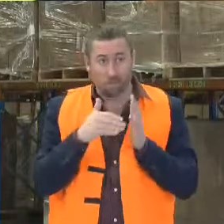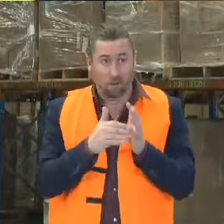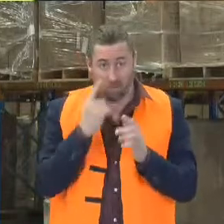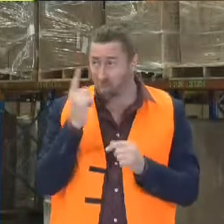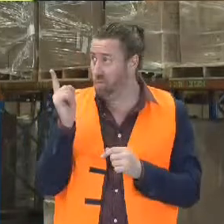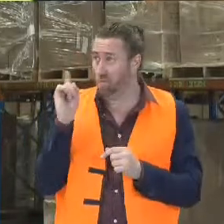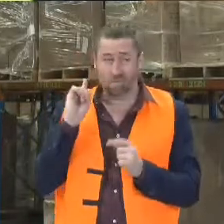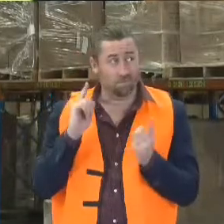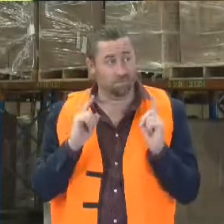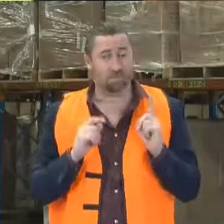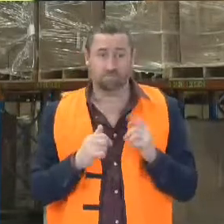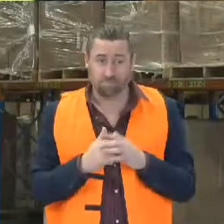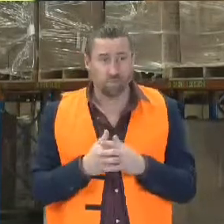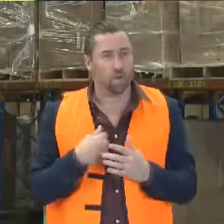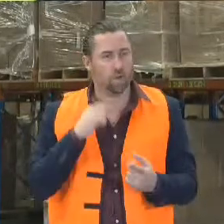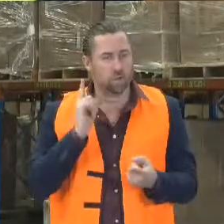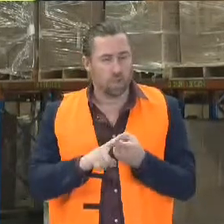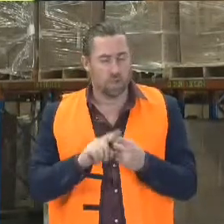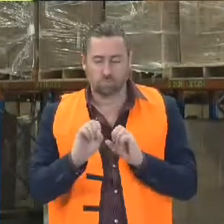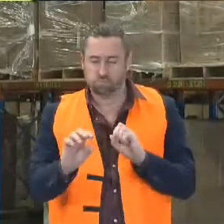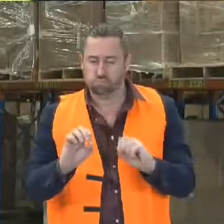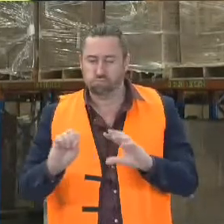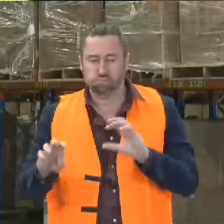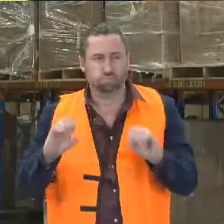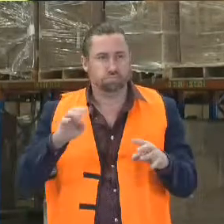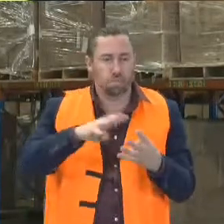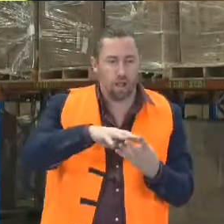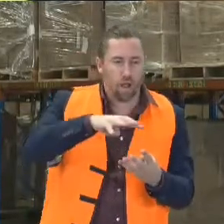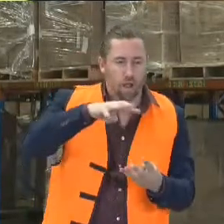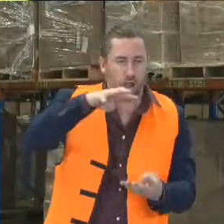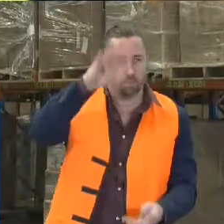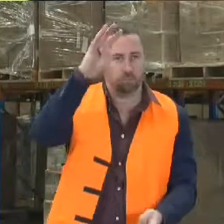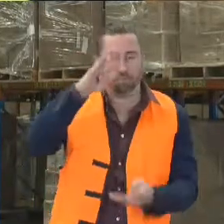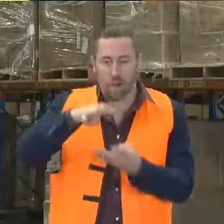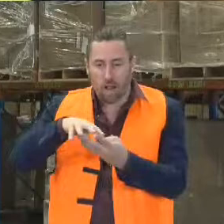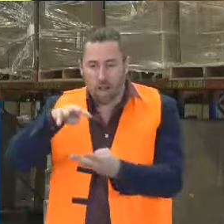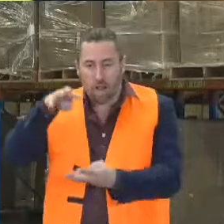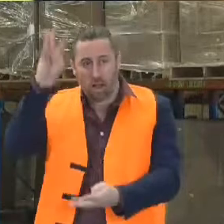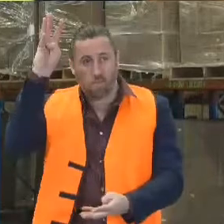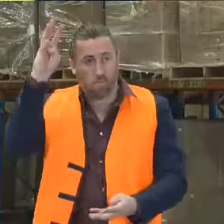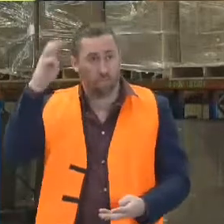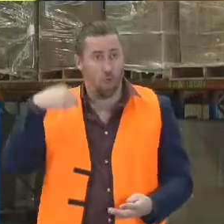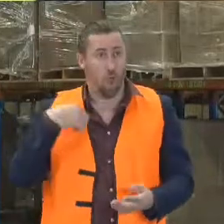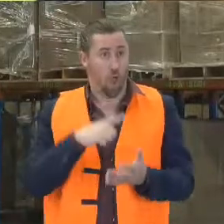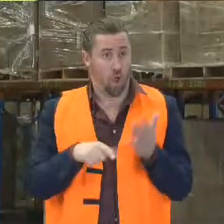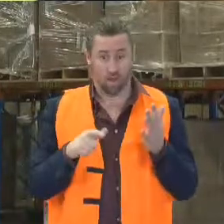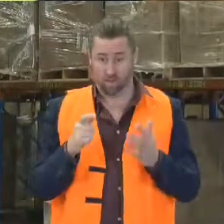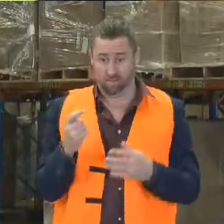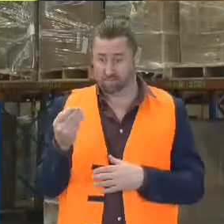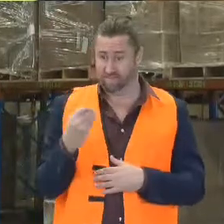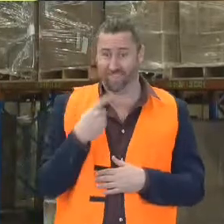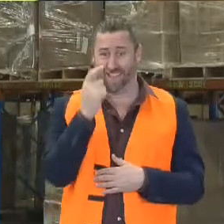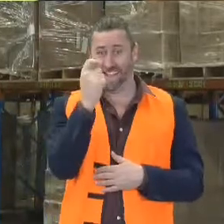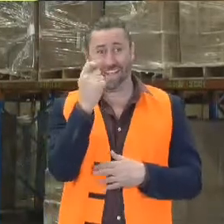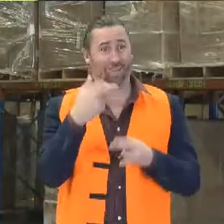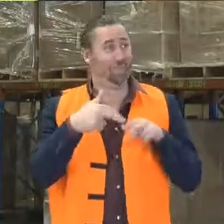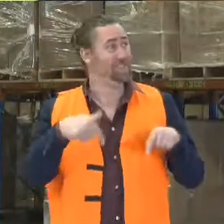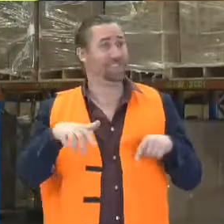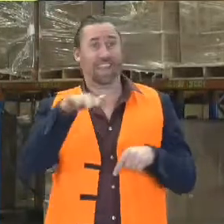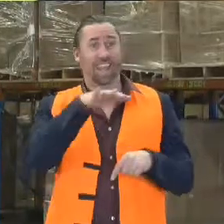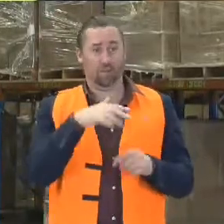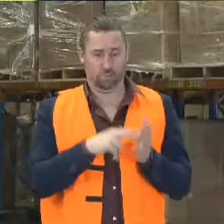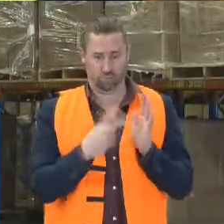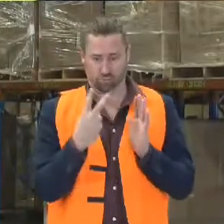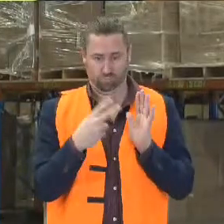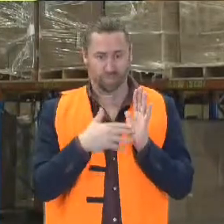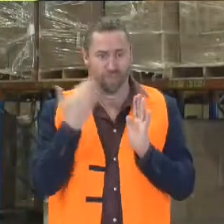to continue to fill it. We took this space, we got the keys to this space just 2 months ago, the expanded